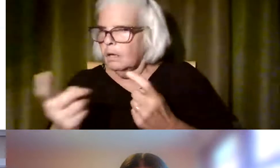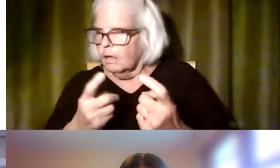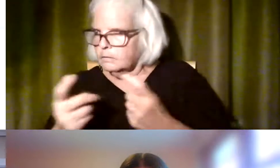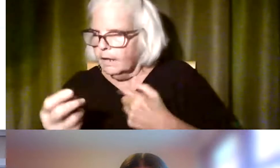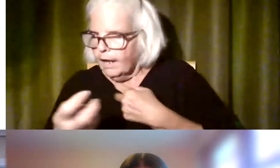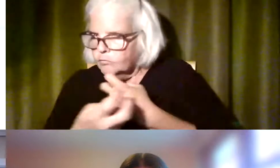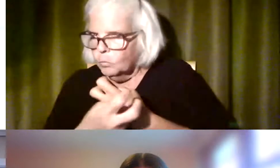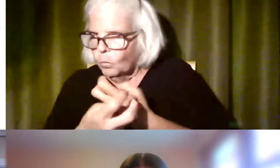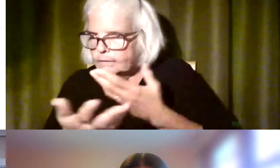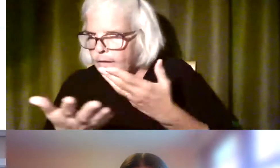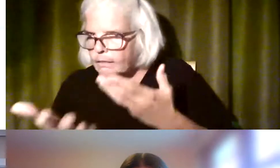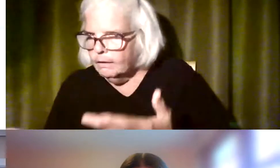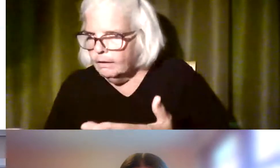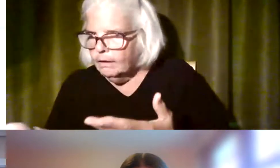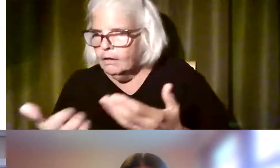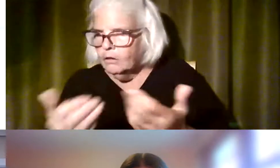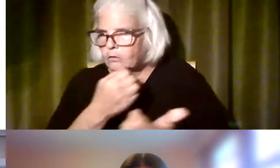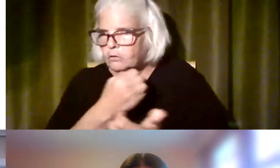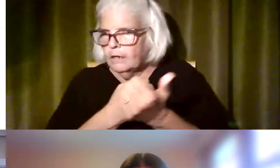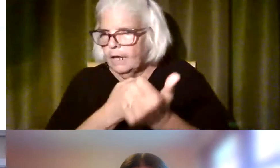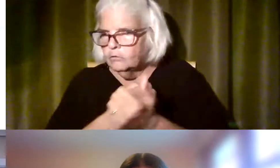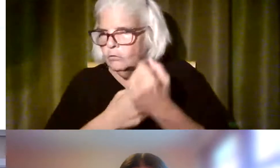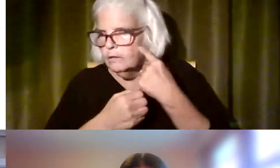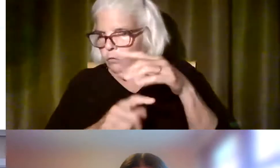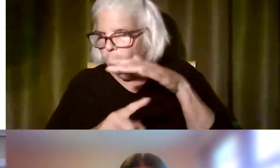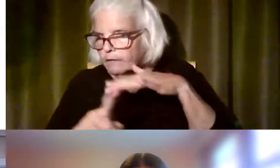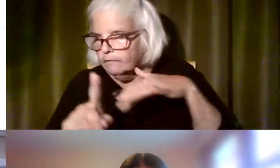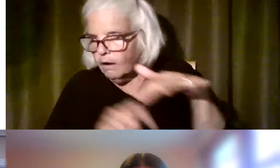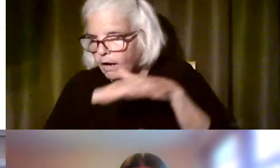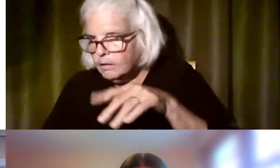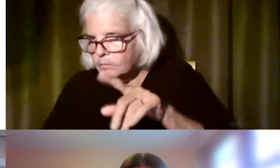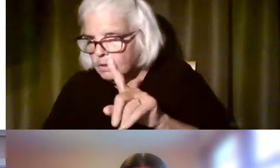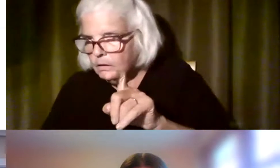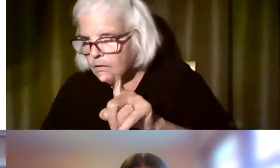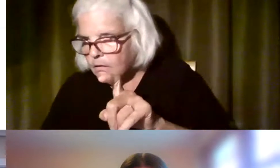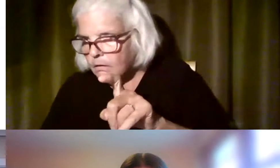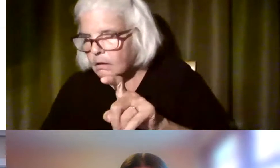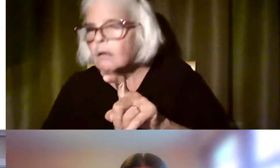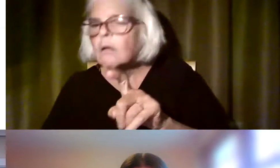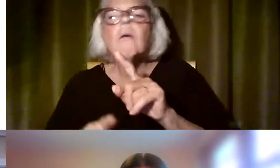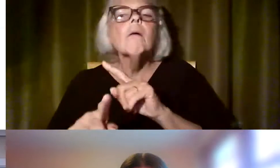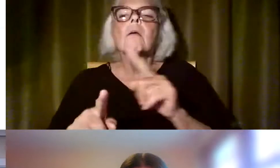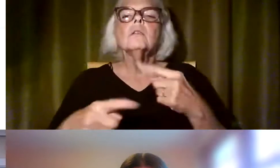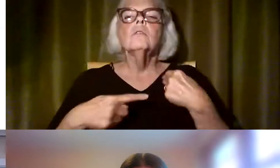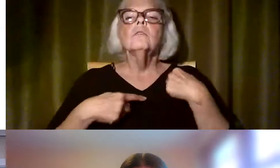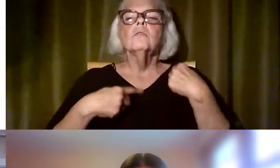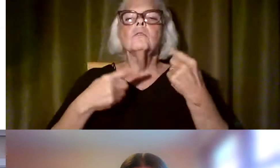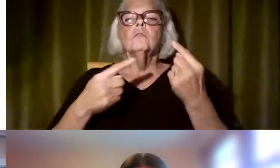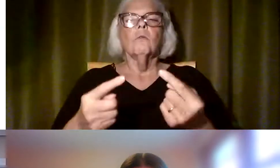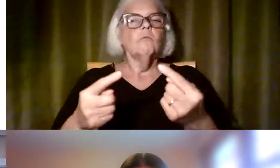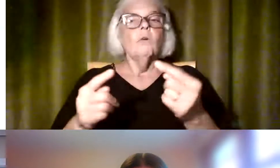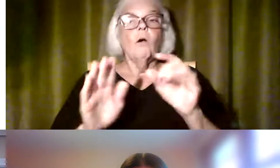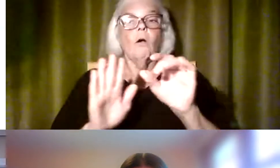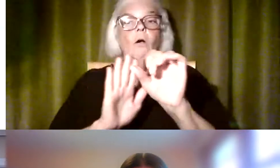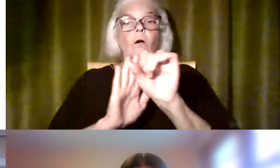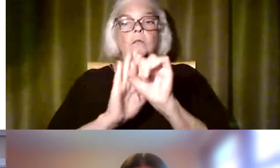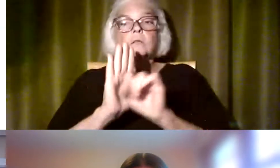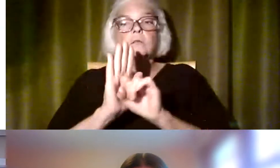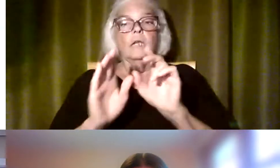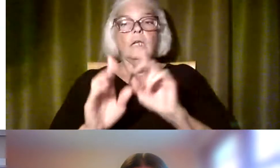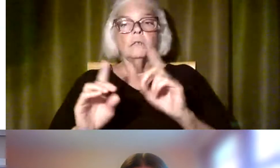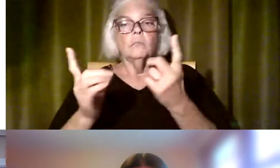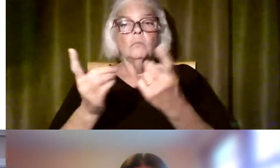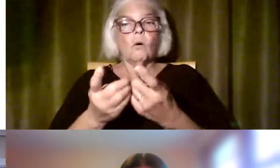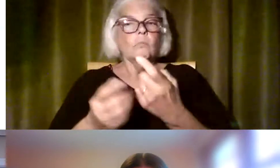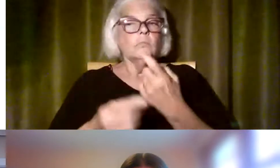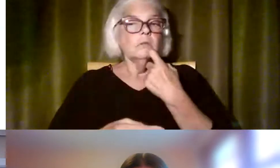environment. And thus far, working with our state departments, the